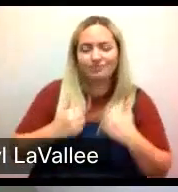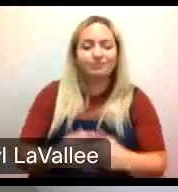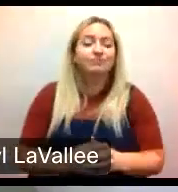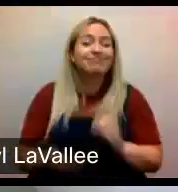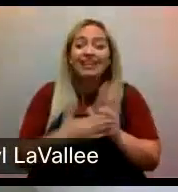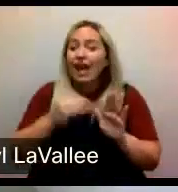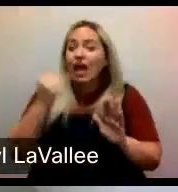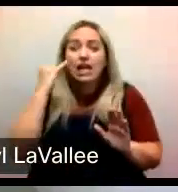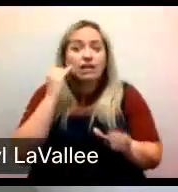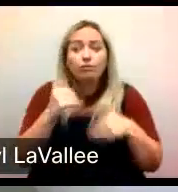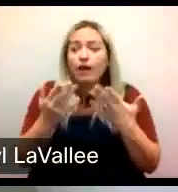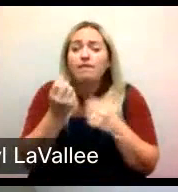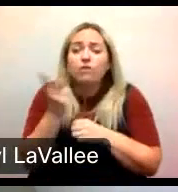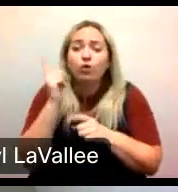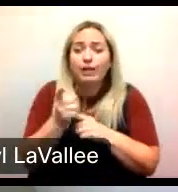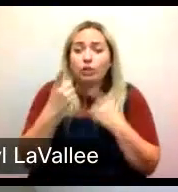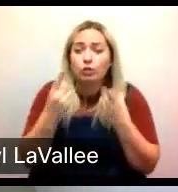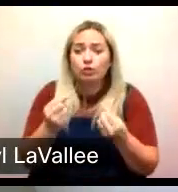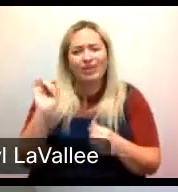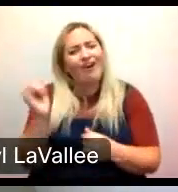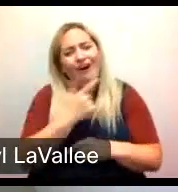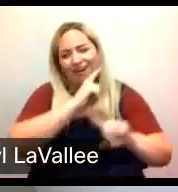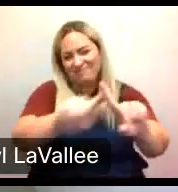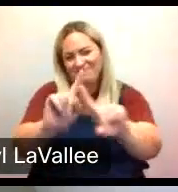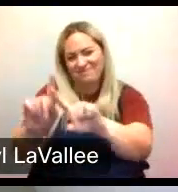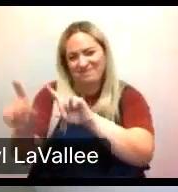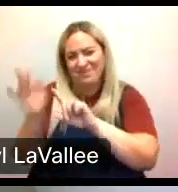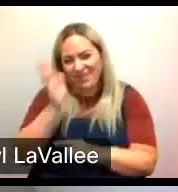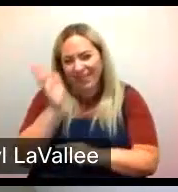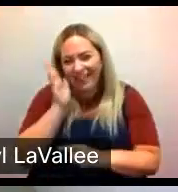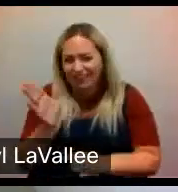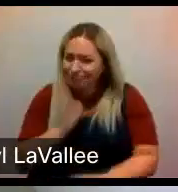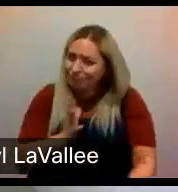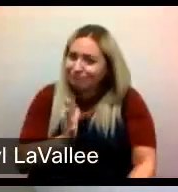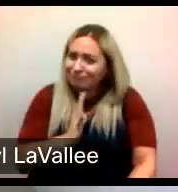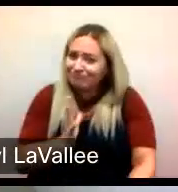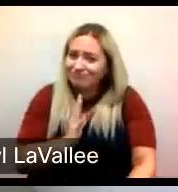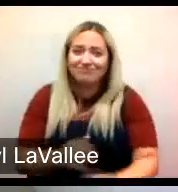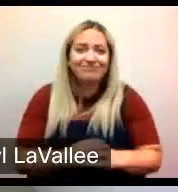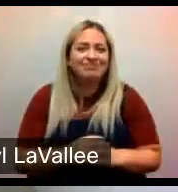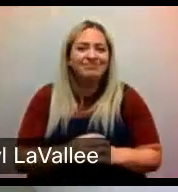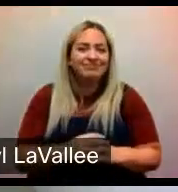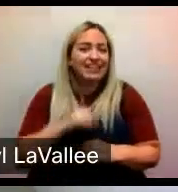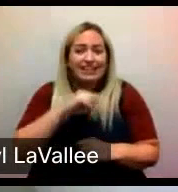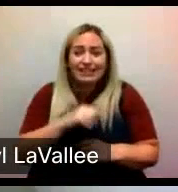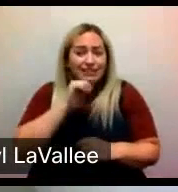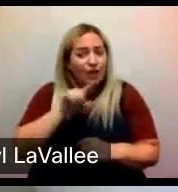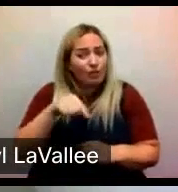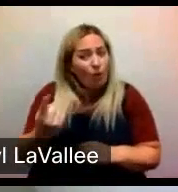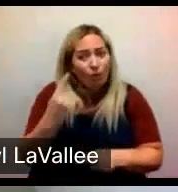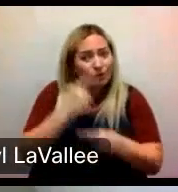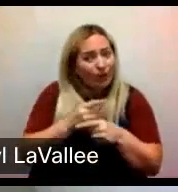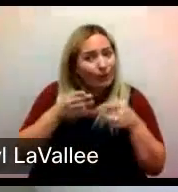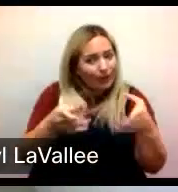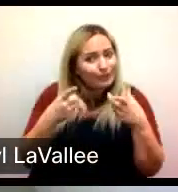Again, if I'd given you a few minutes to do this, we all would have something a little bit different, and that's okay. This isn't the only correct way to do